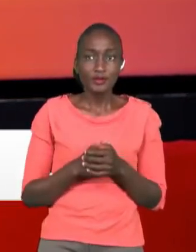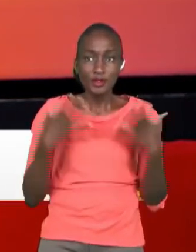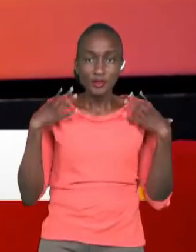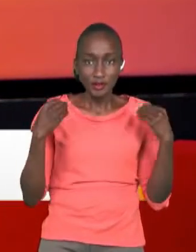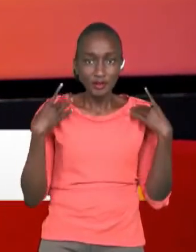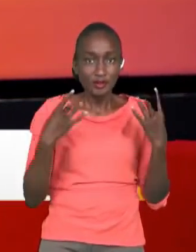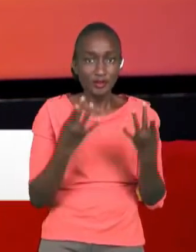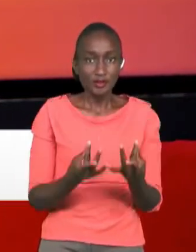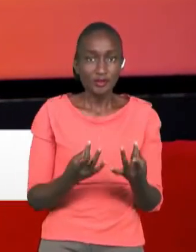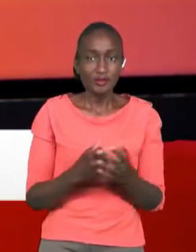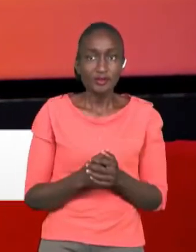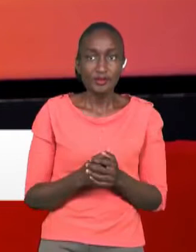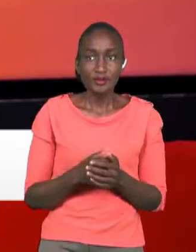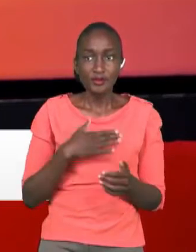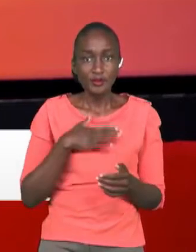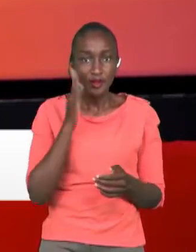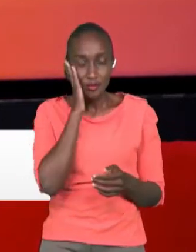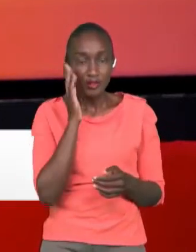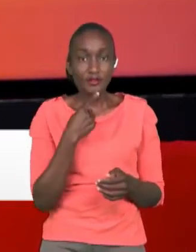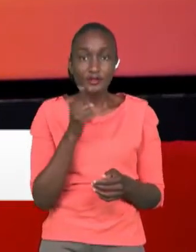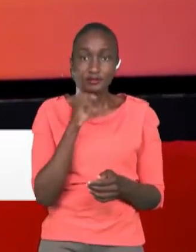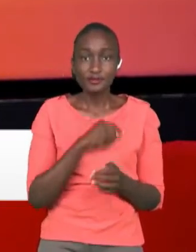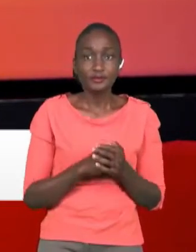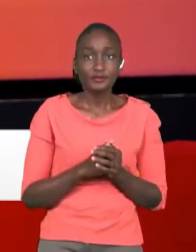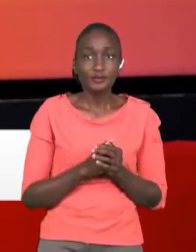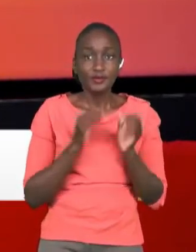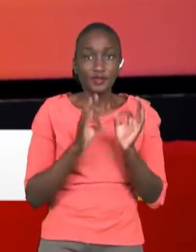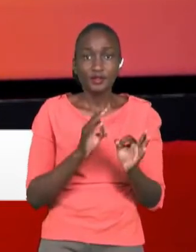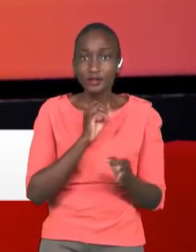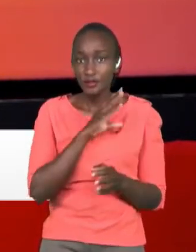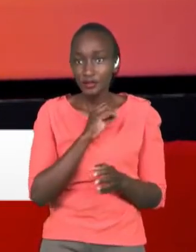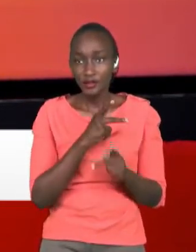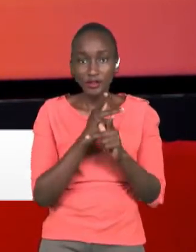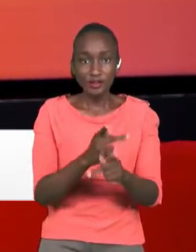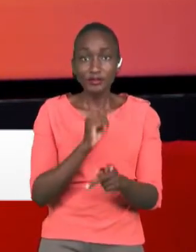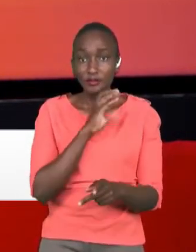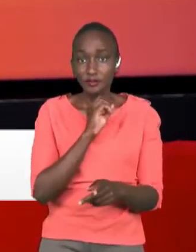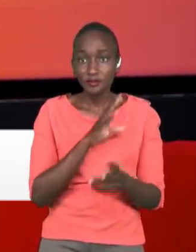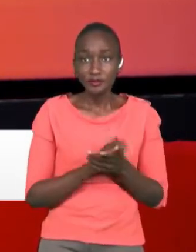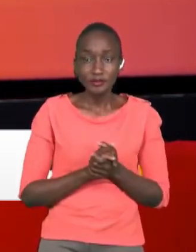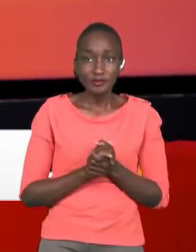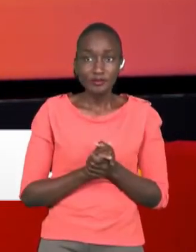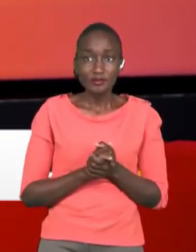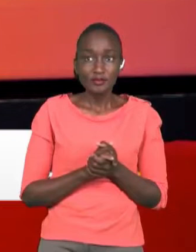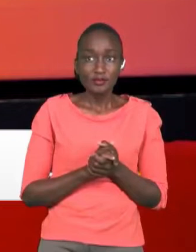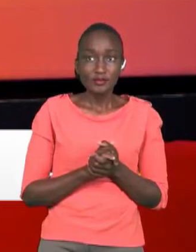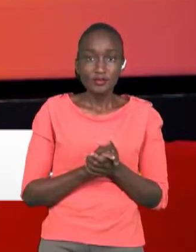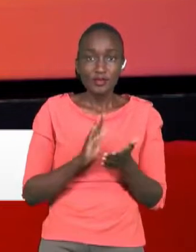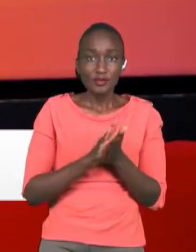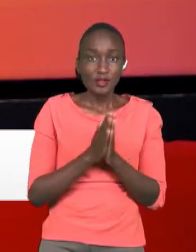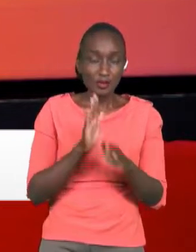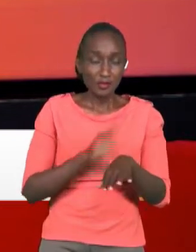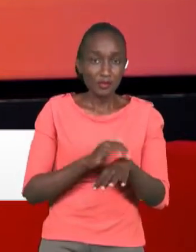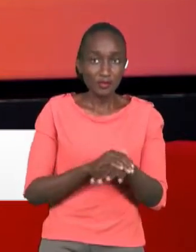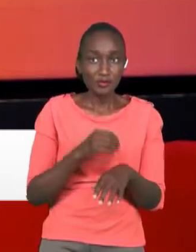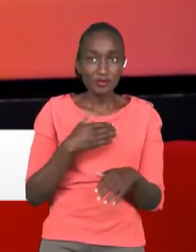yoga. My mother once said that, you know, if you complain and you keep complaining, you just become good at it. So I would